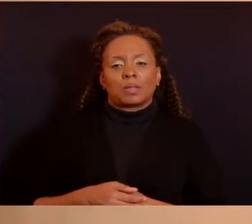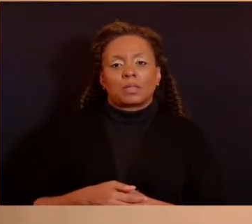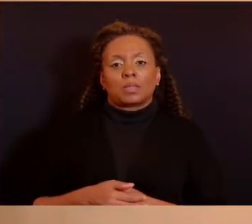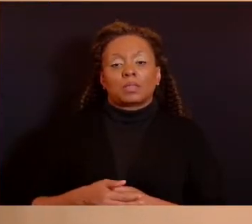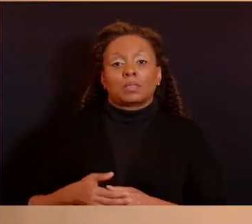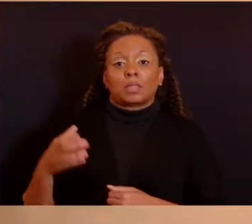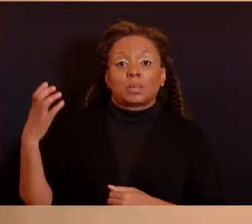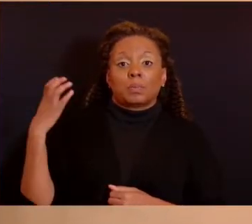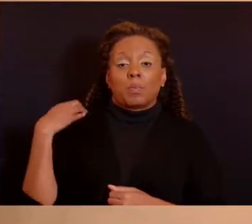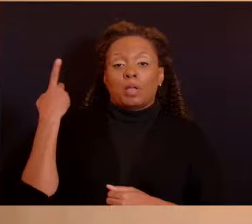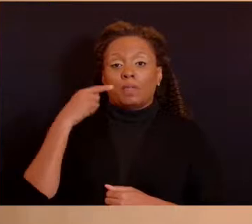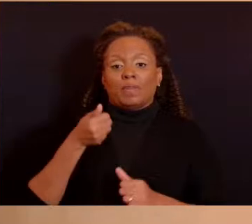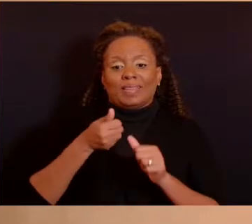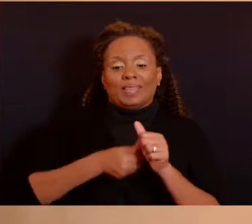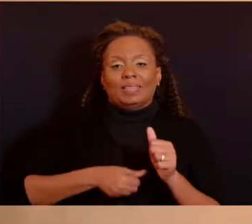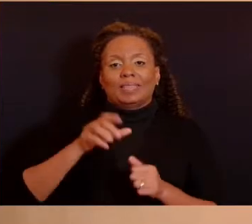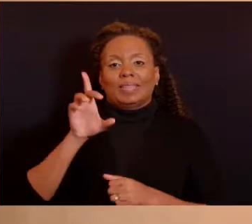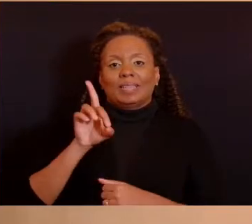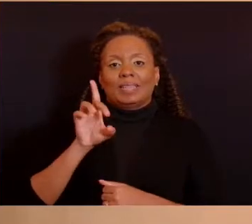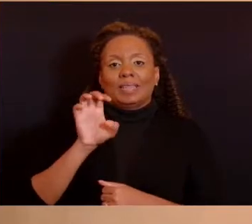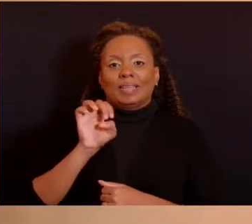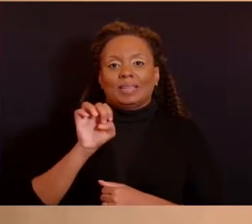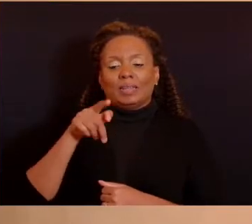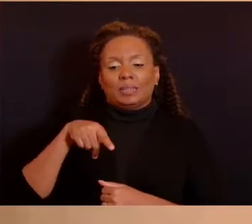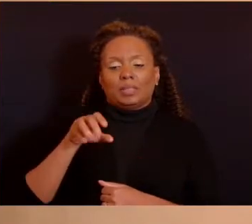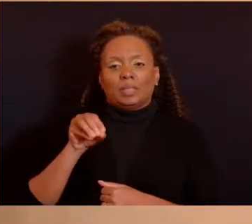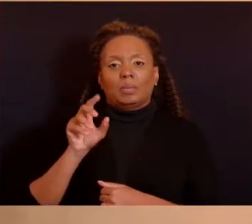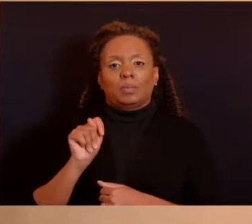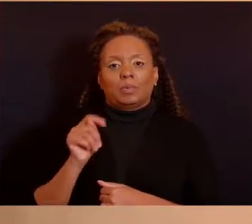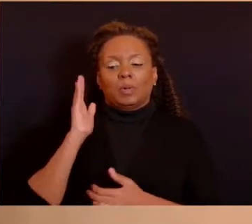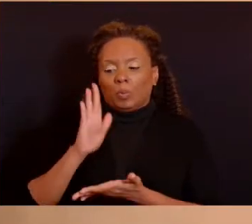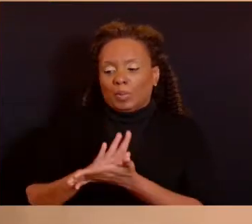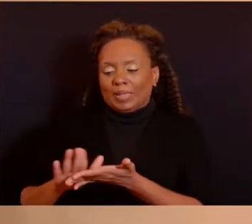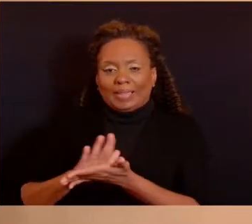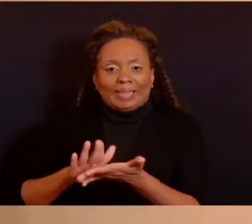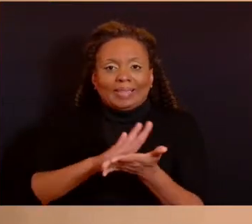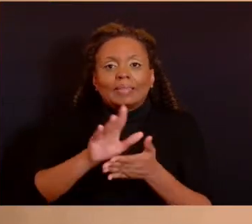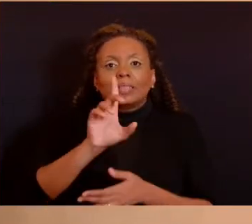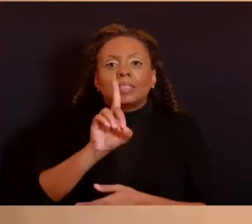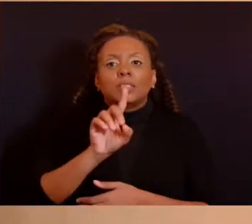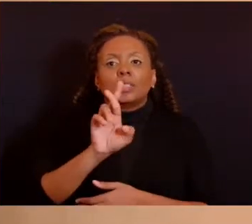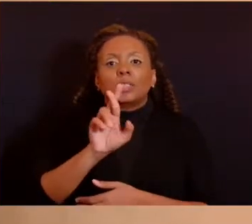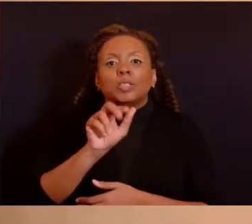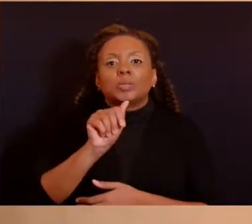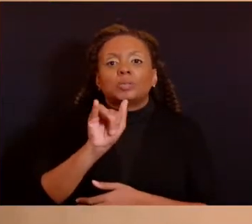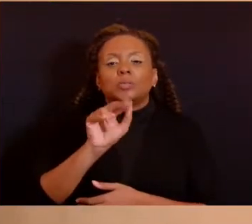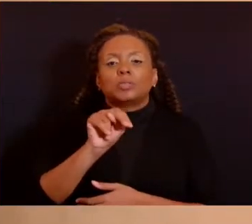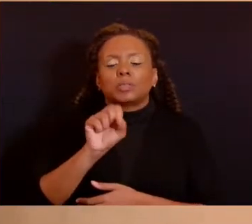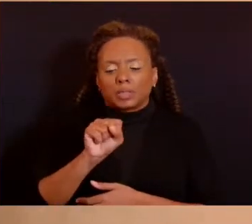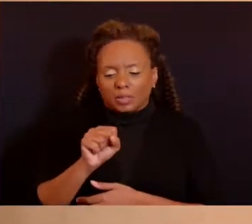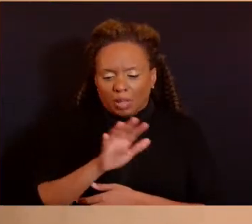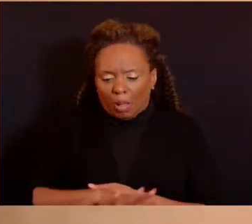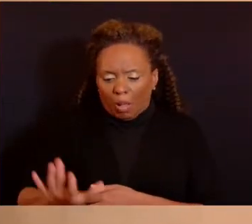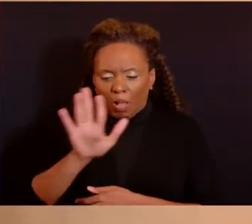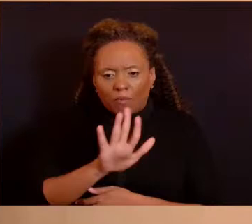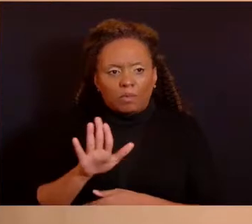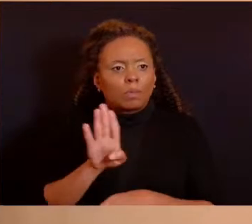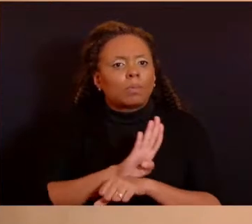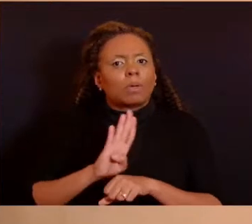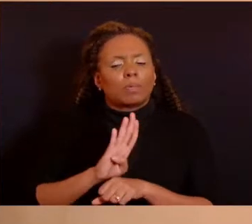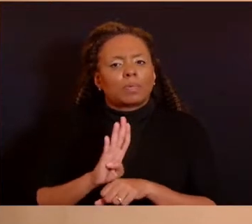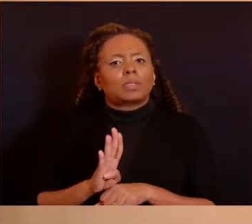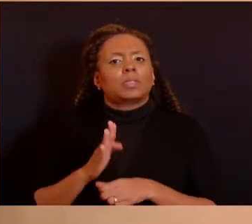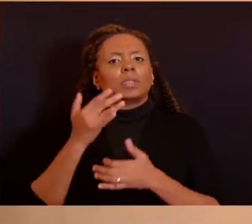across the country, the 13 depots that we have. They are cleaning drains, culverts, as well as canals across Barbados, and that has brought some measure